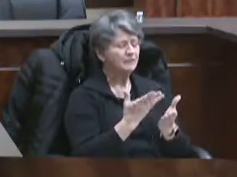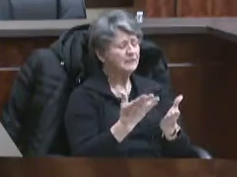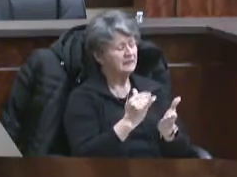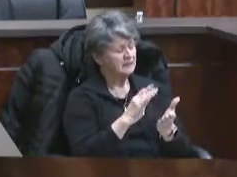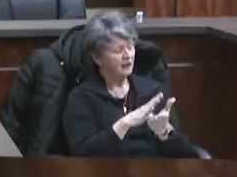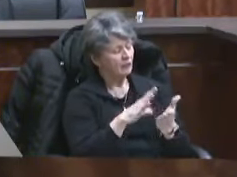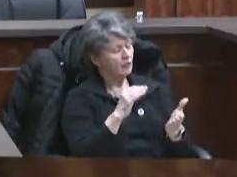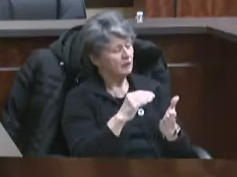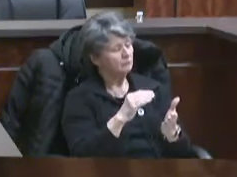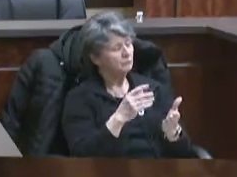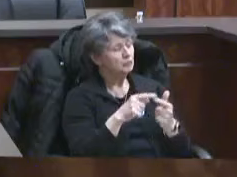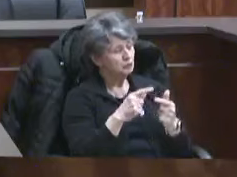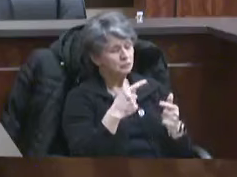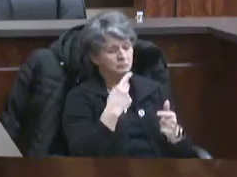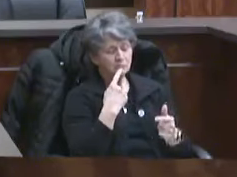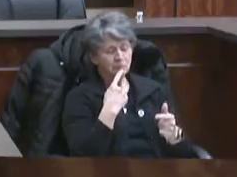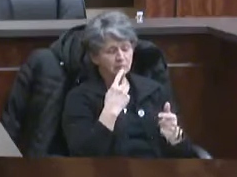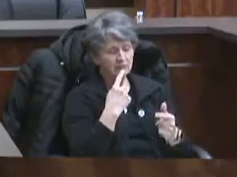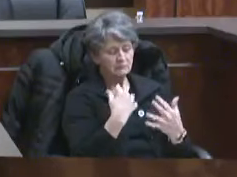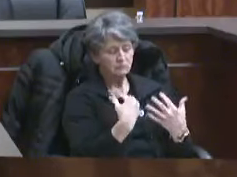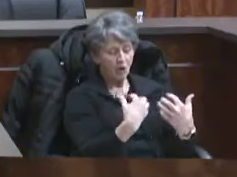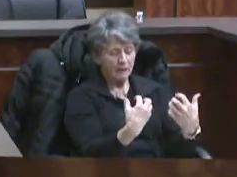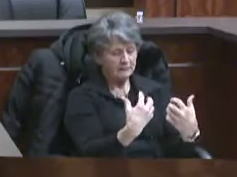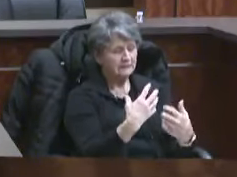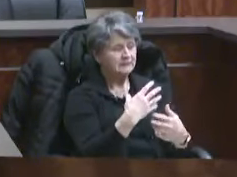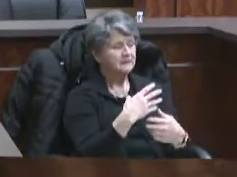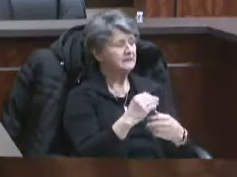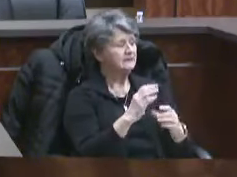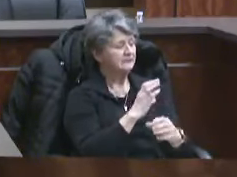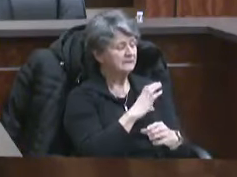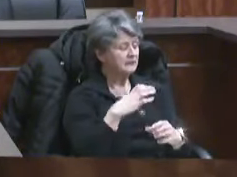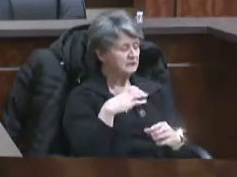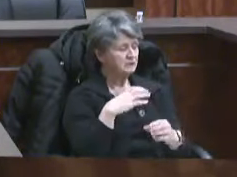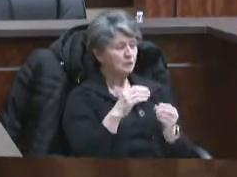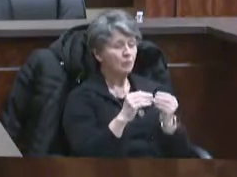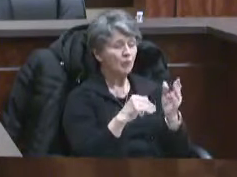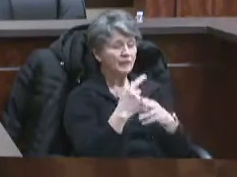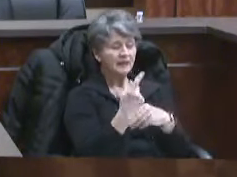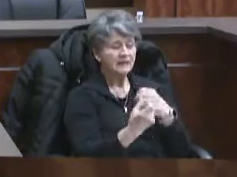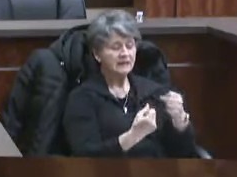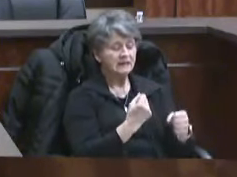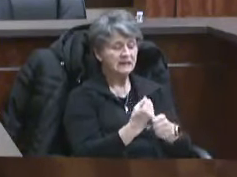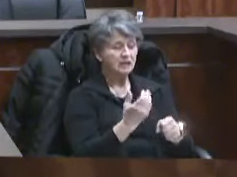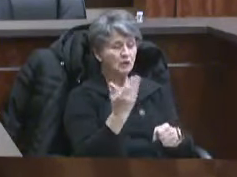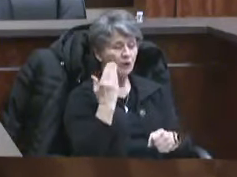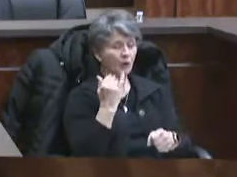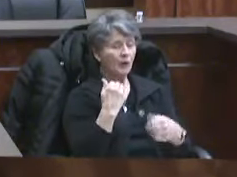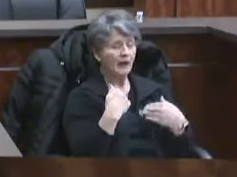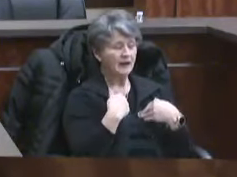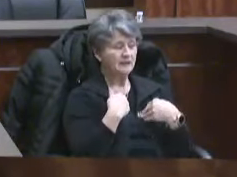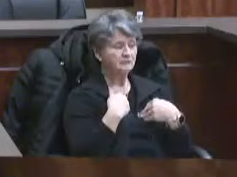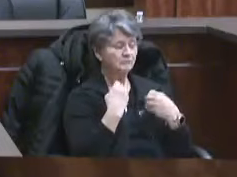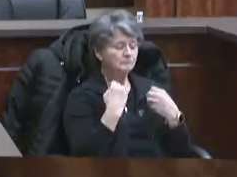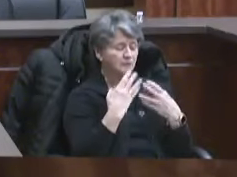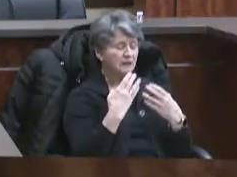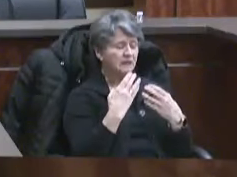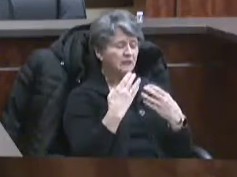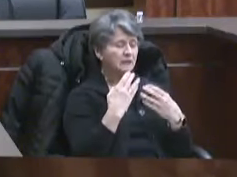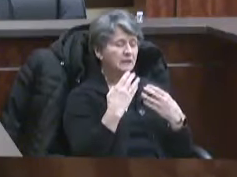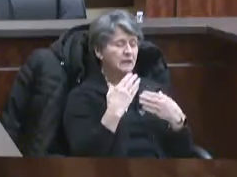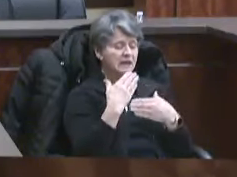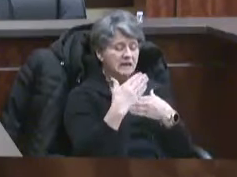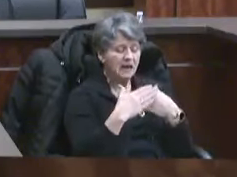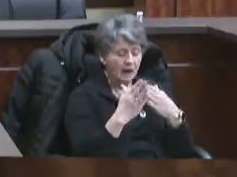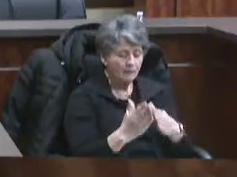the council and the department heads. Over a year ago, I have numerous constituents and